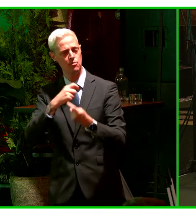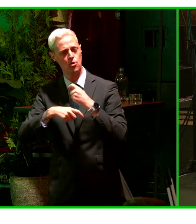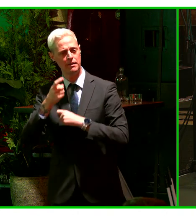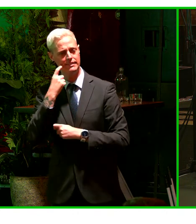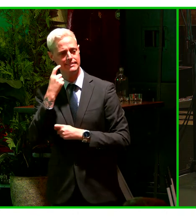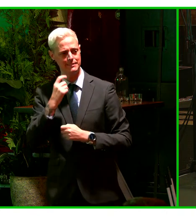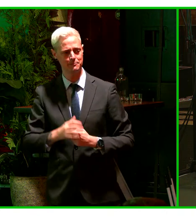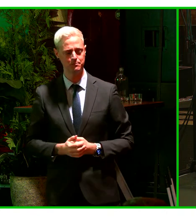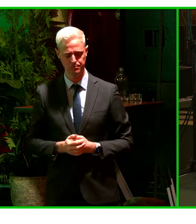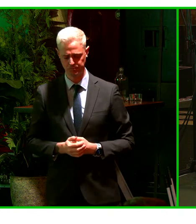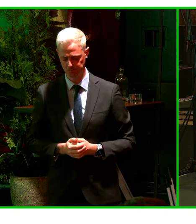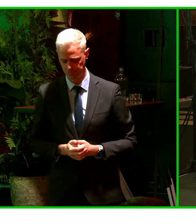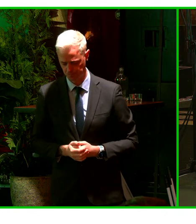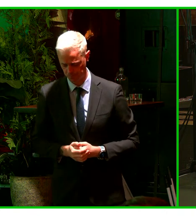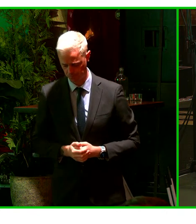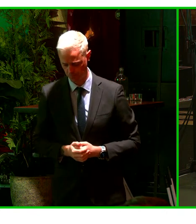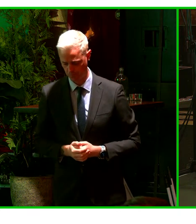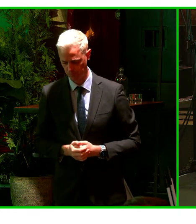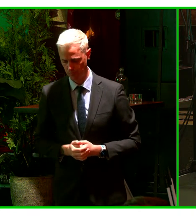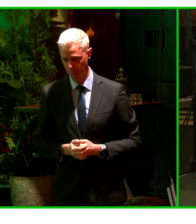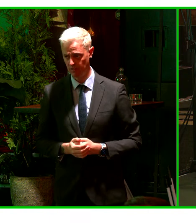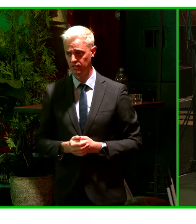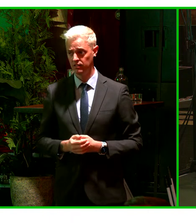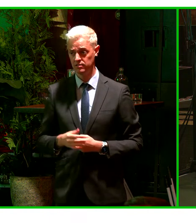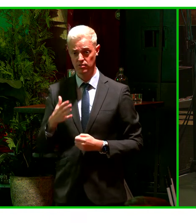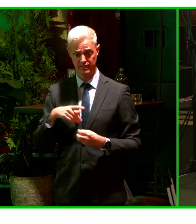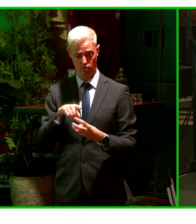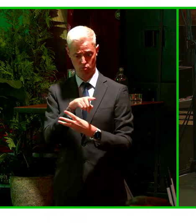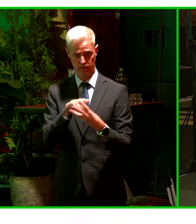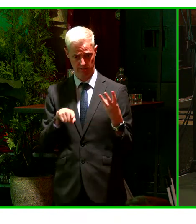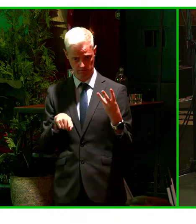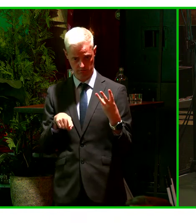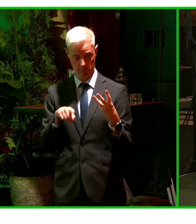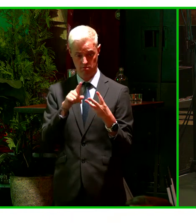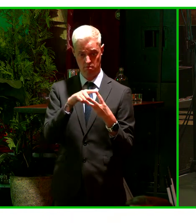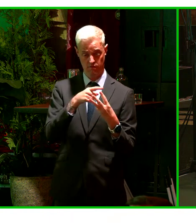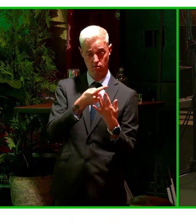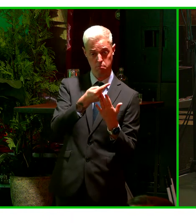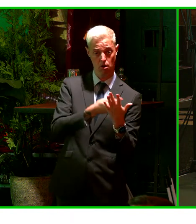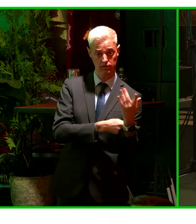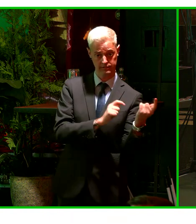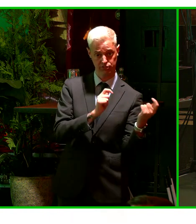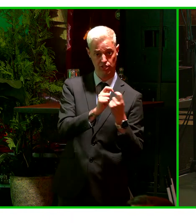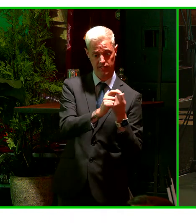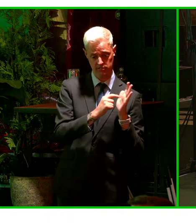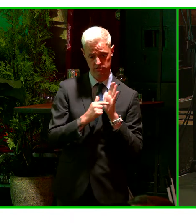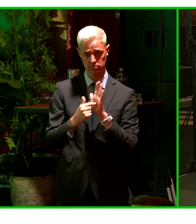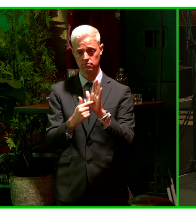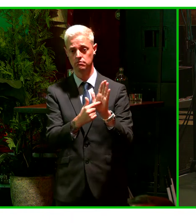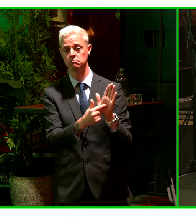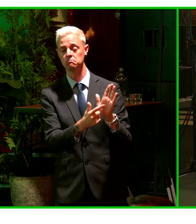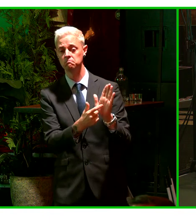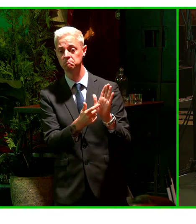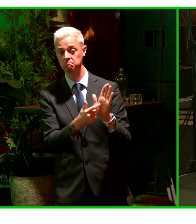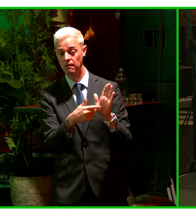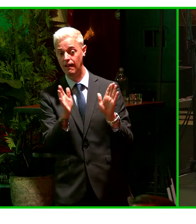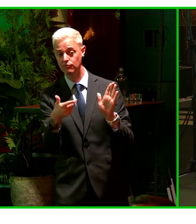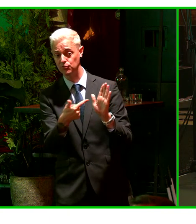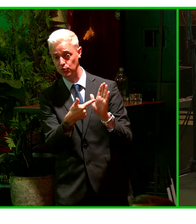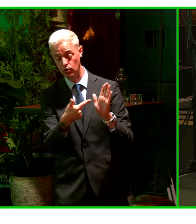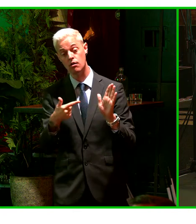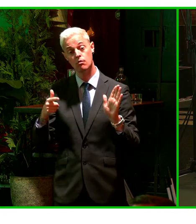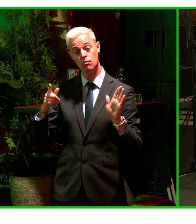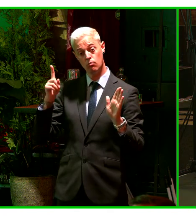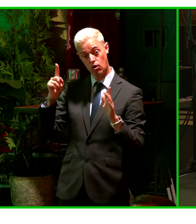And really, there are three things. There's policy changes. If we do see policy changes, not just in the national